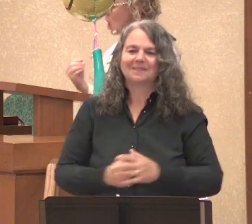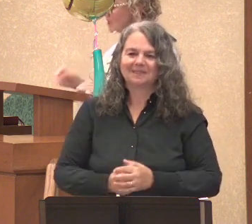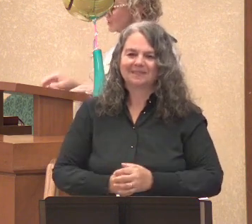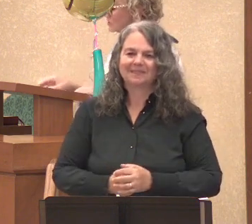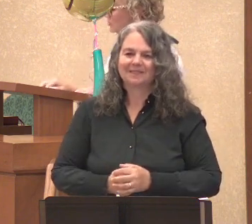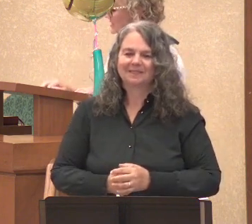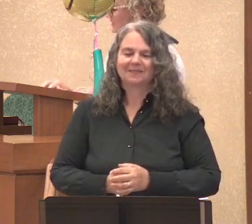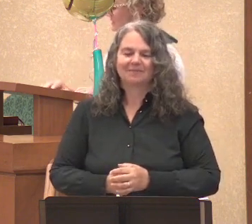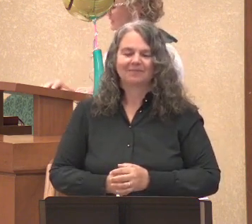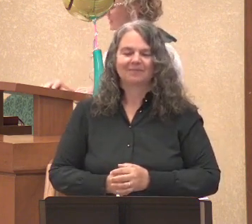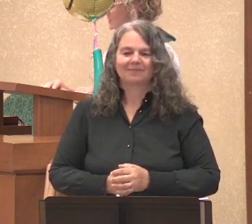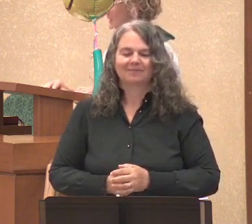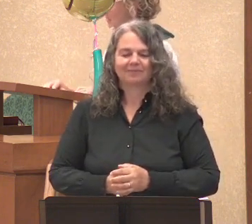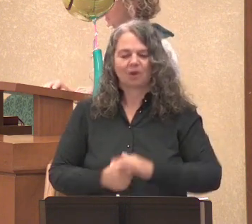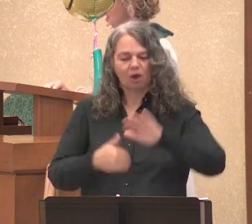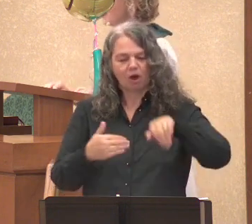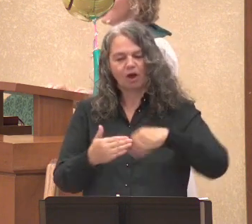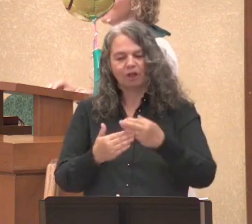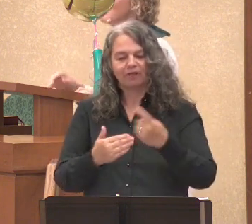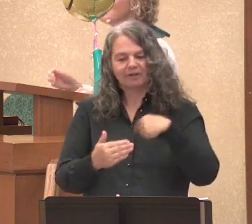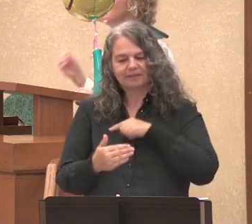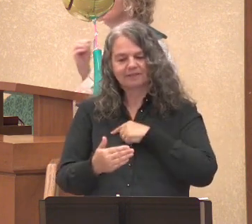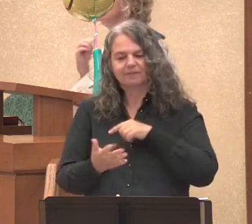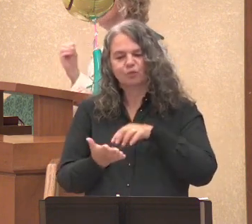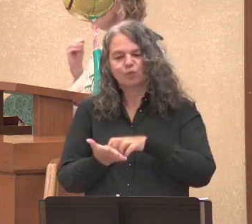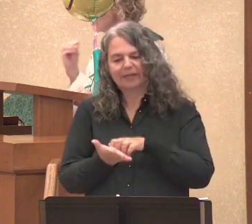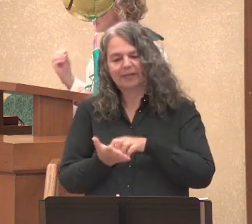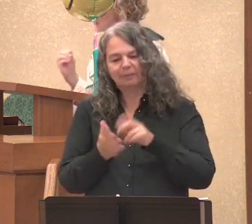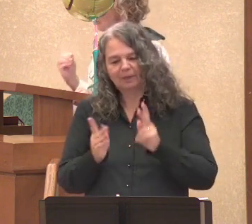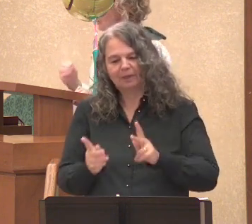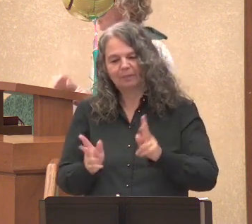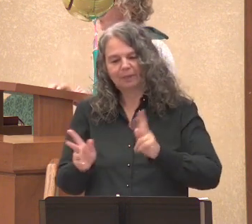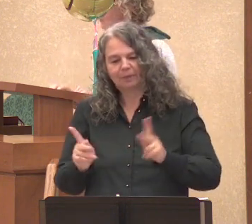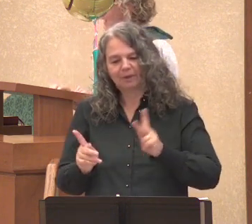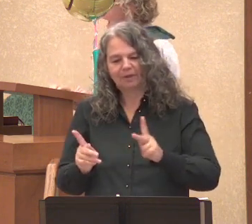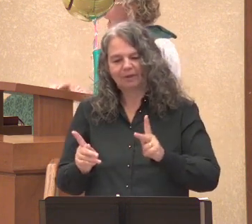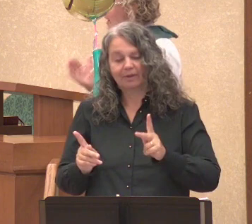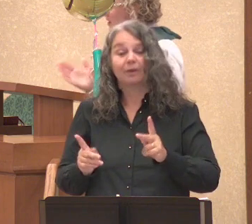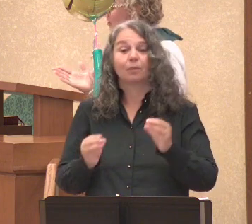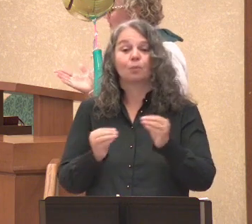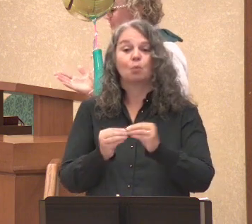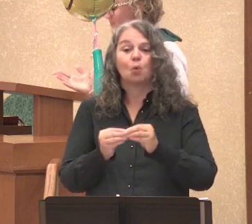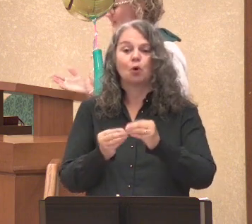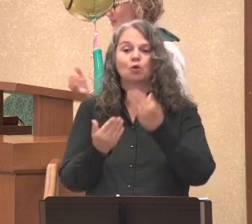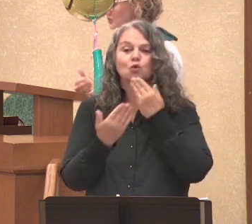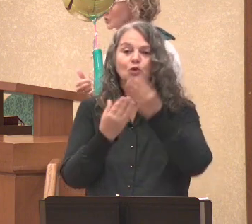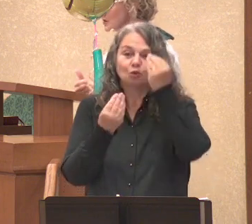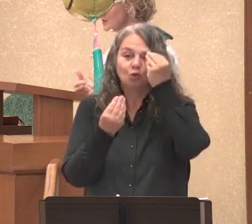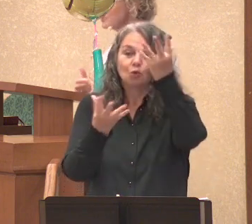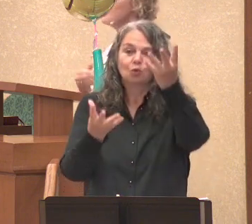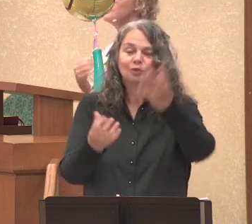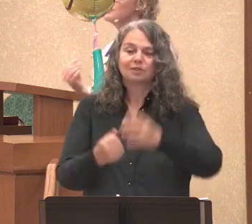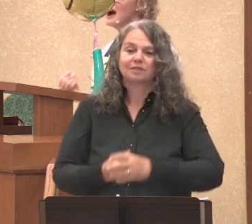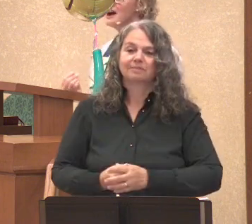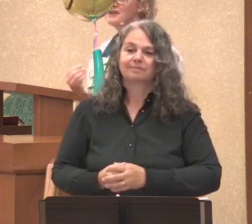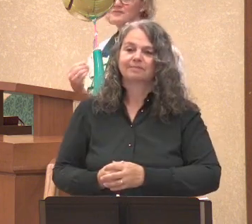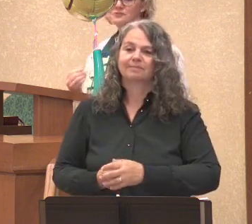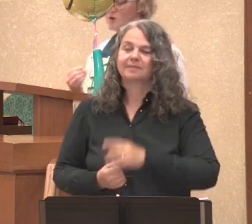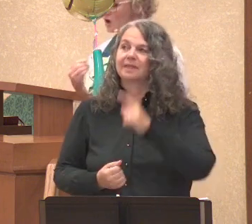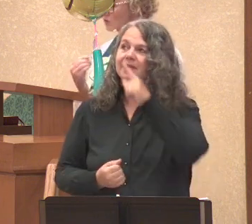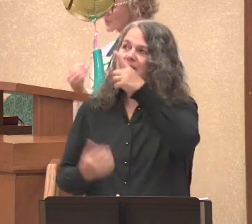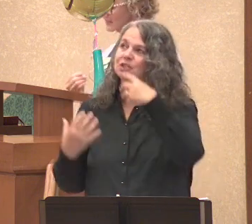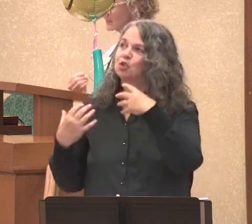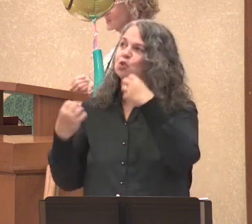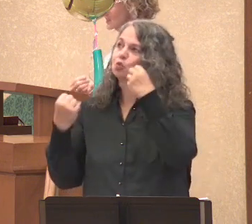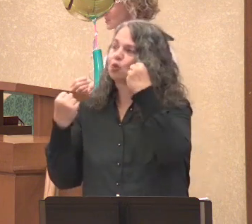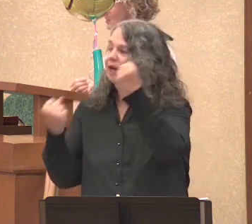for all of us weakest links out there, there's more good news. Not only does God's strength thrive through